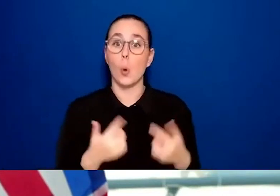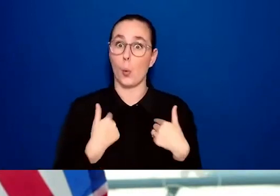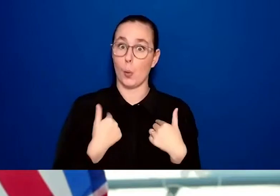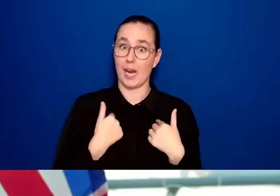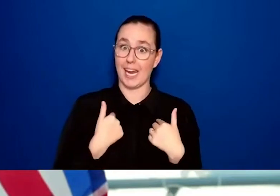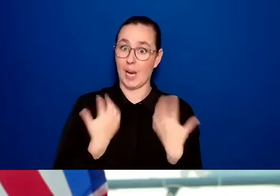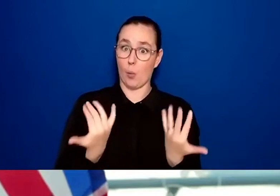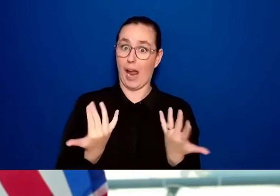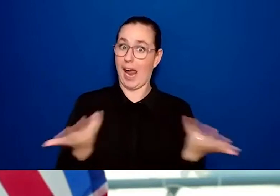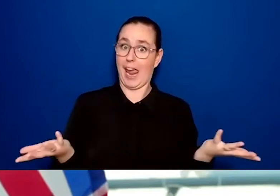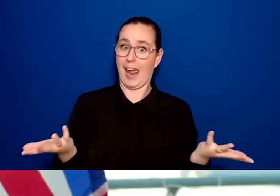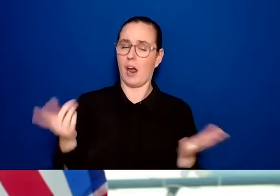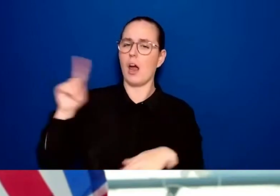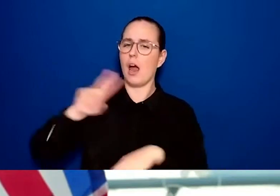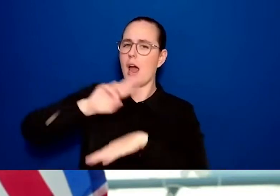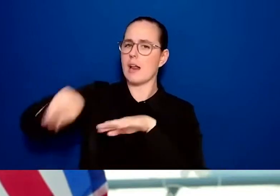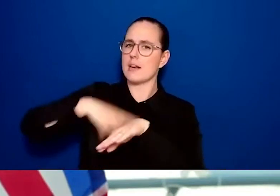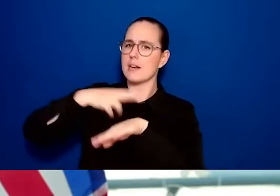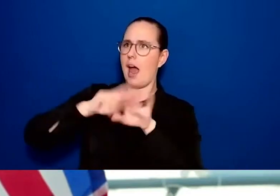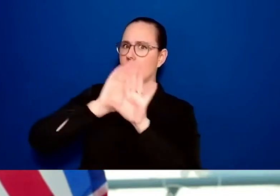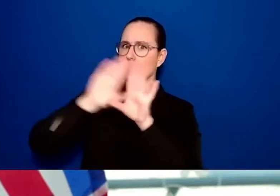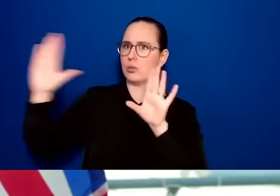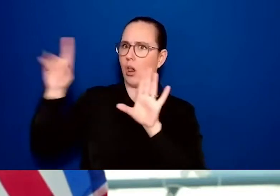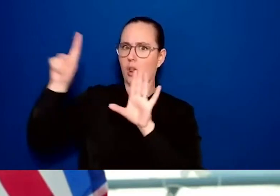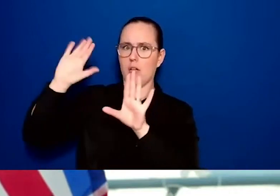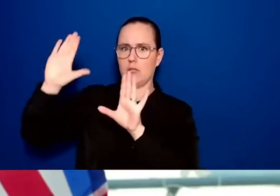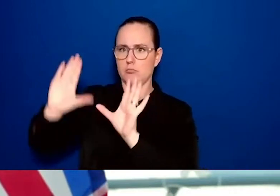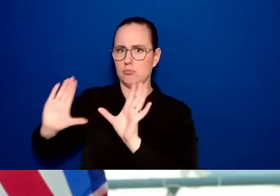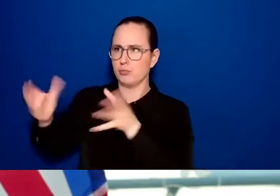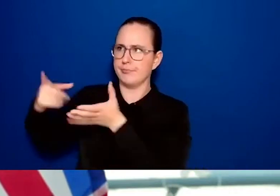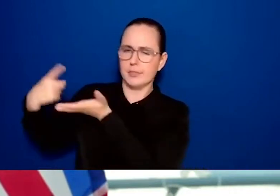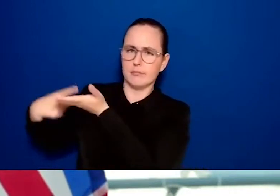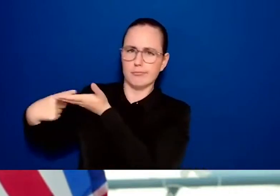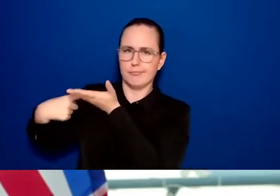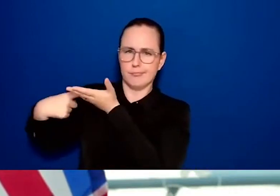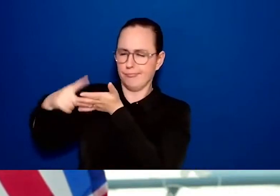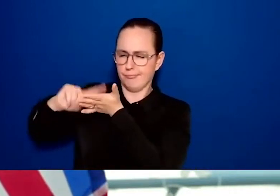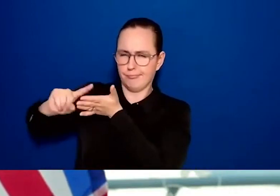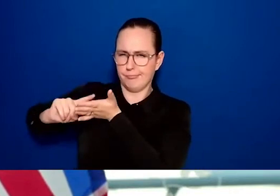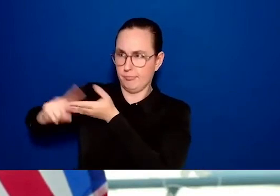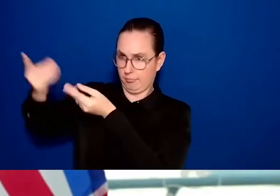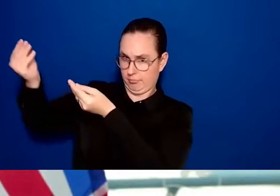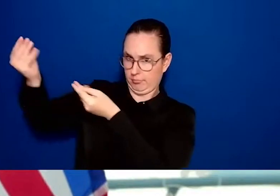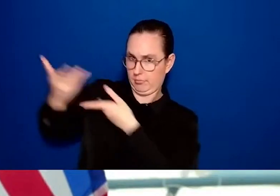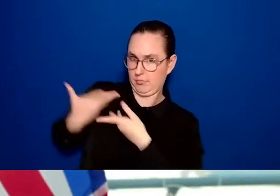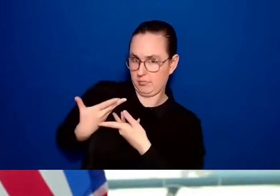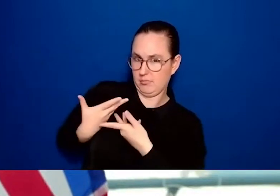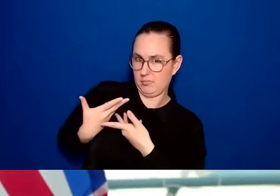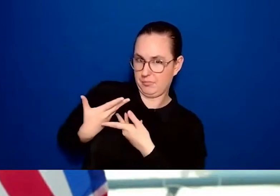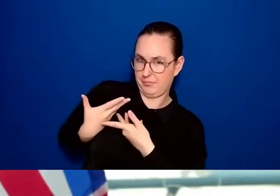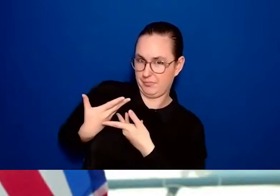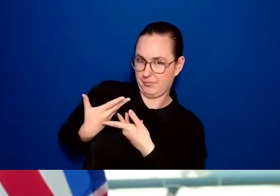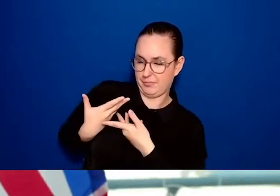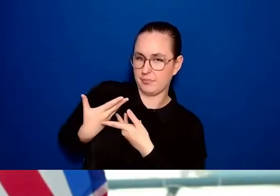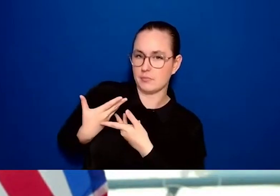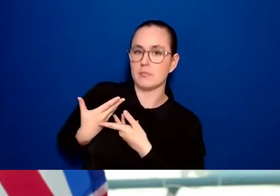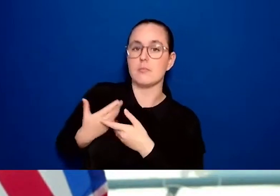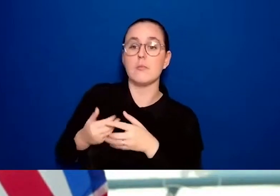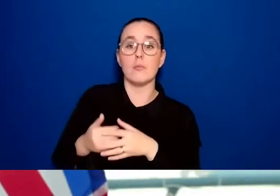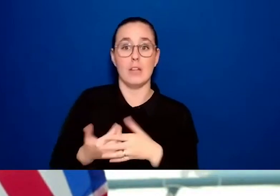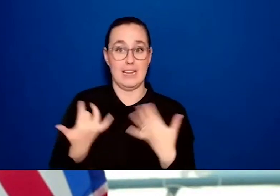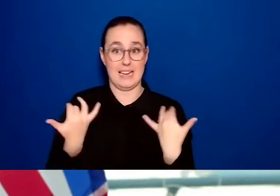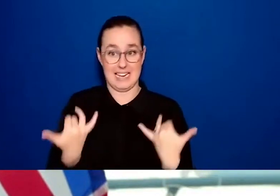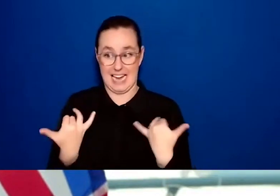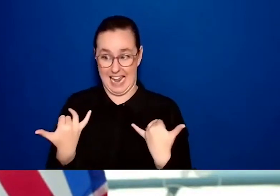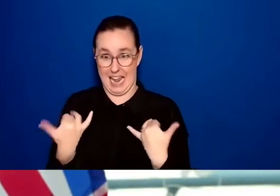around particularly seniors and residents of long-term care. So I suspect that that will be the next group that we'll be looking at.